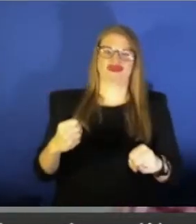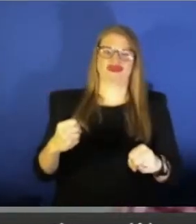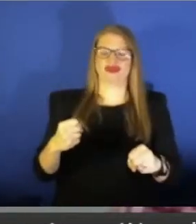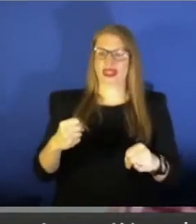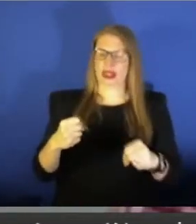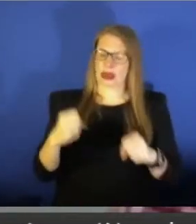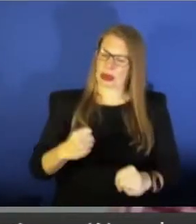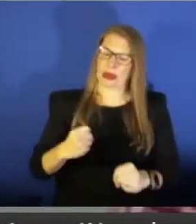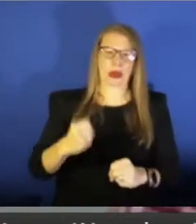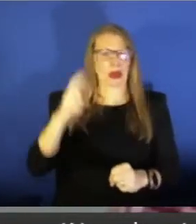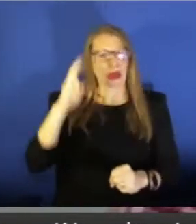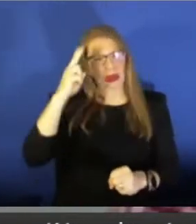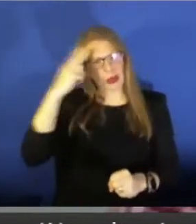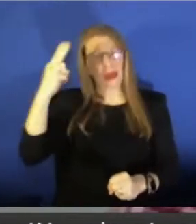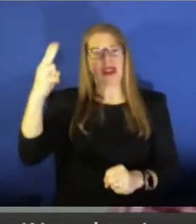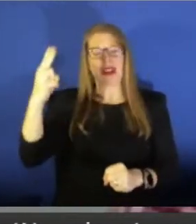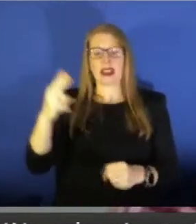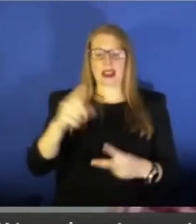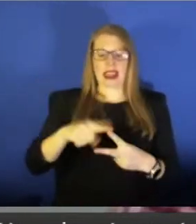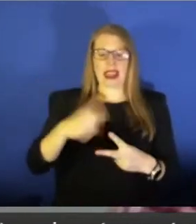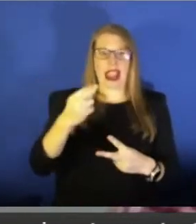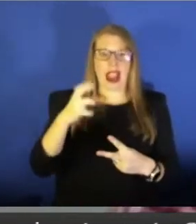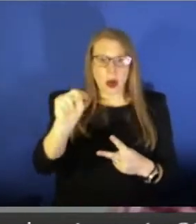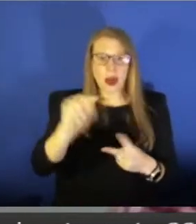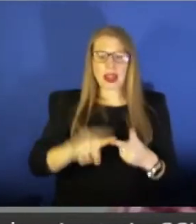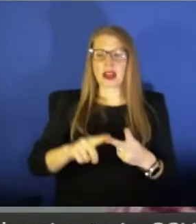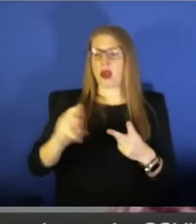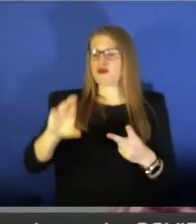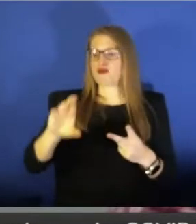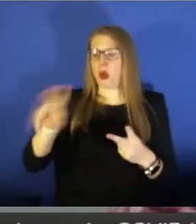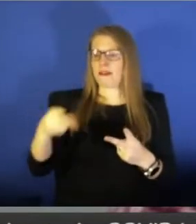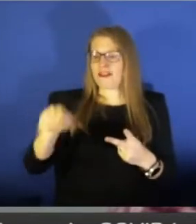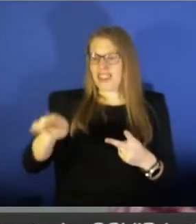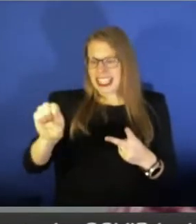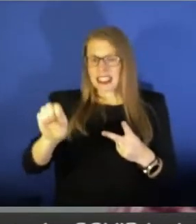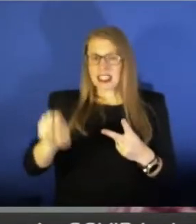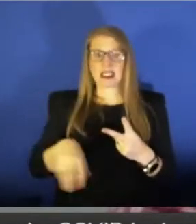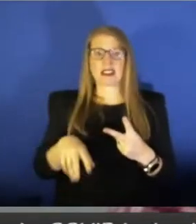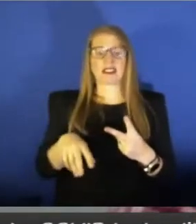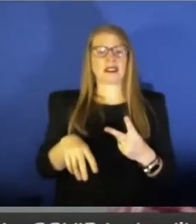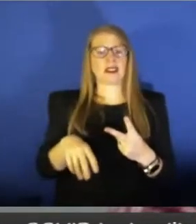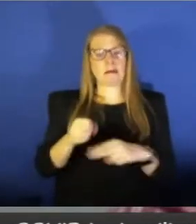heroin by any other standards. The heroin alone would be junk heroin.